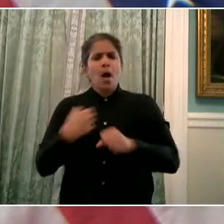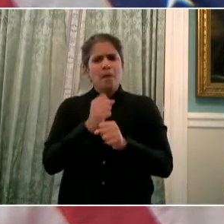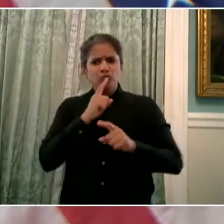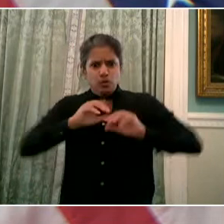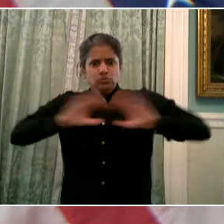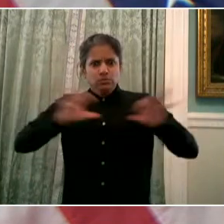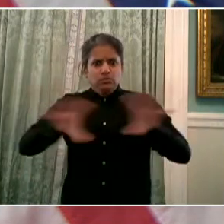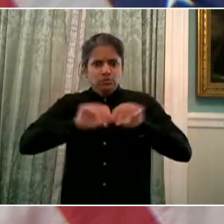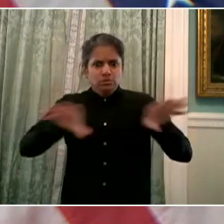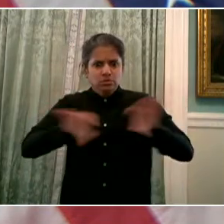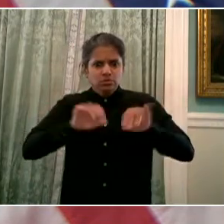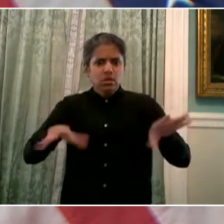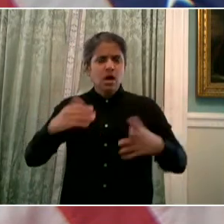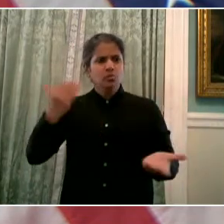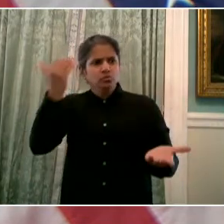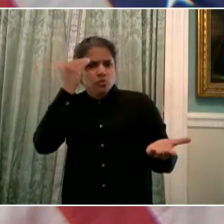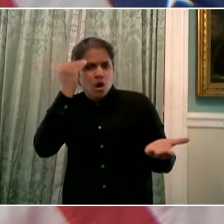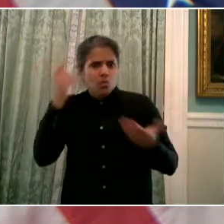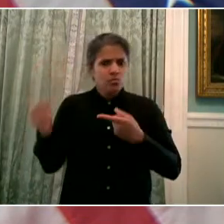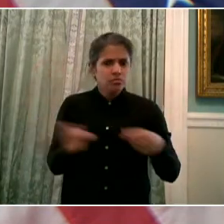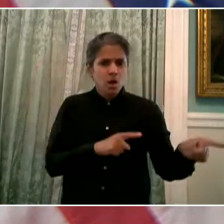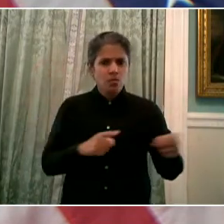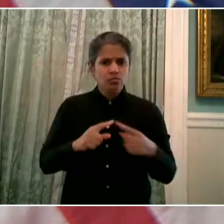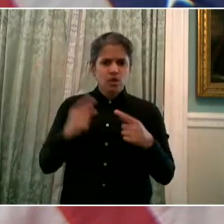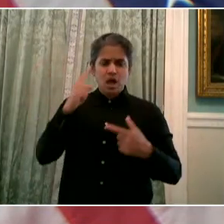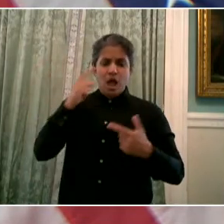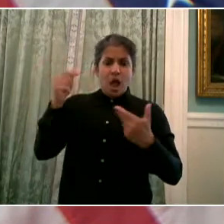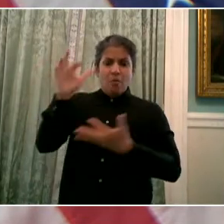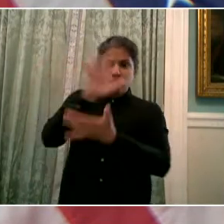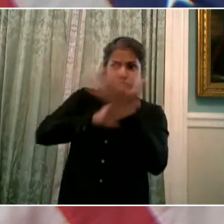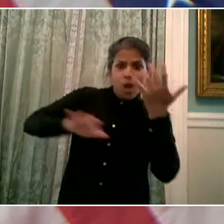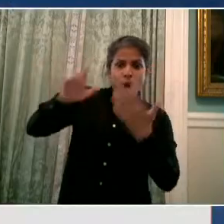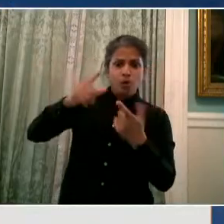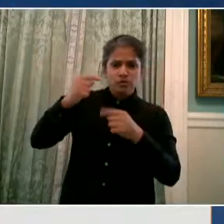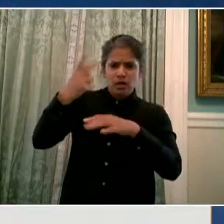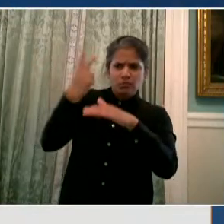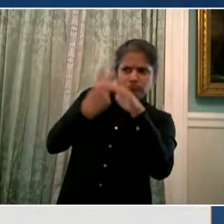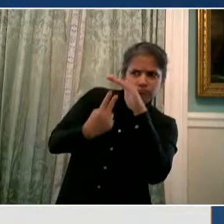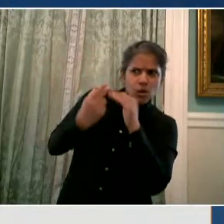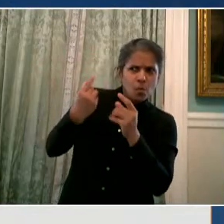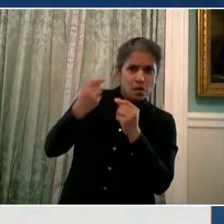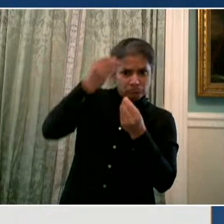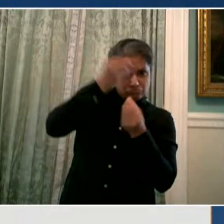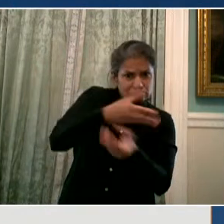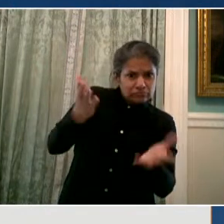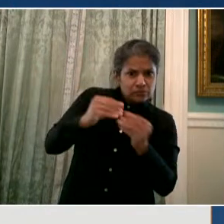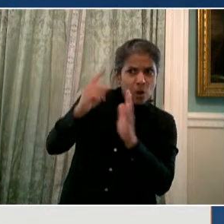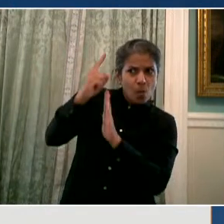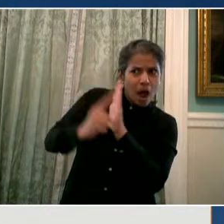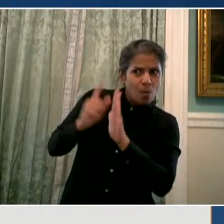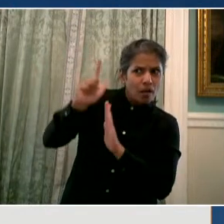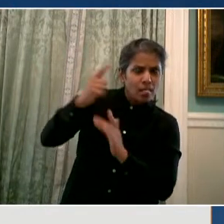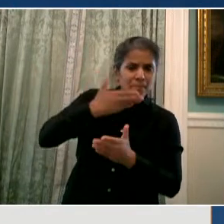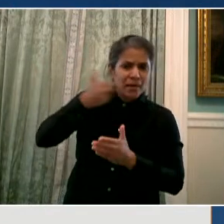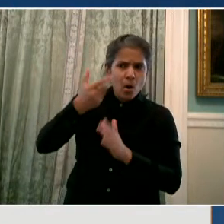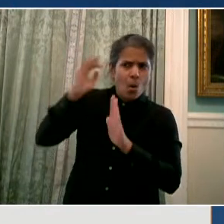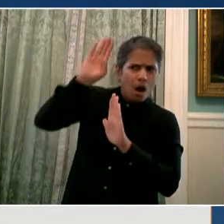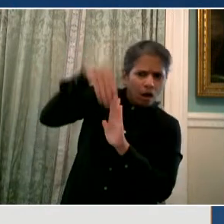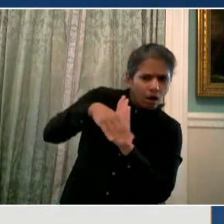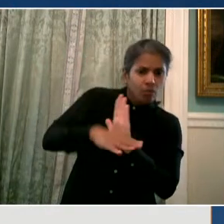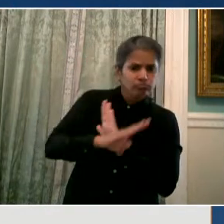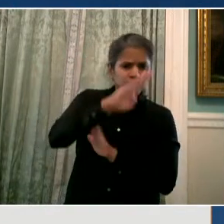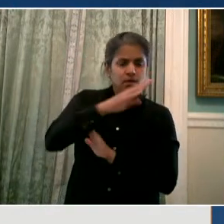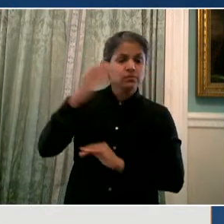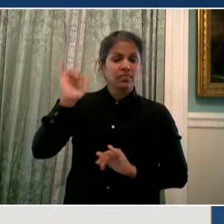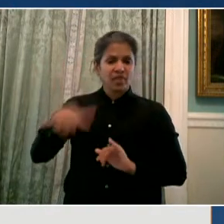24 hours out, and we didn't see any forecasting of the levels that we saw a couple days ago. And yet still, the city